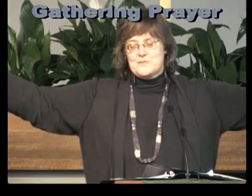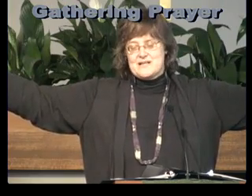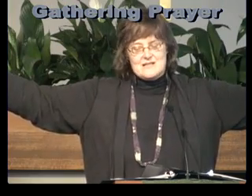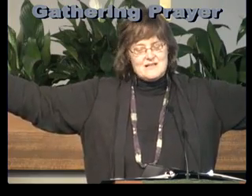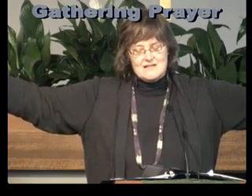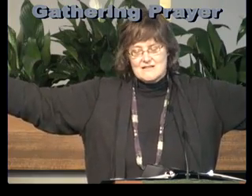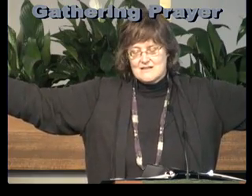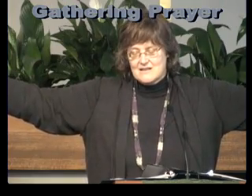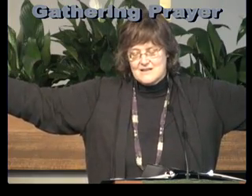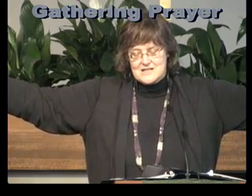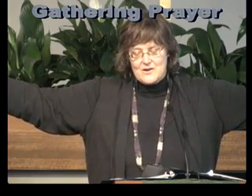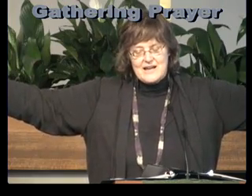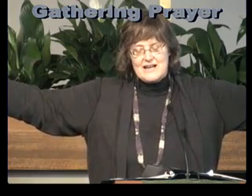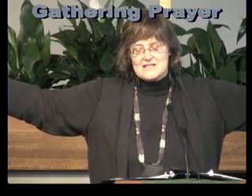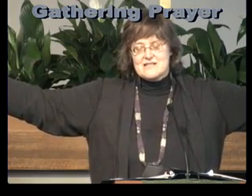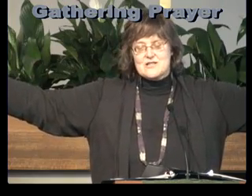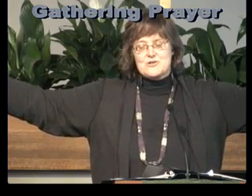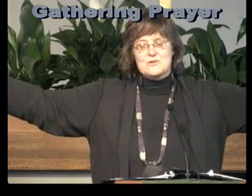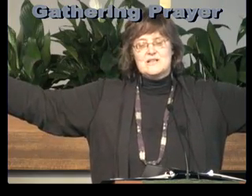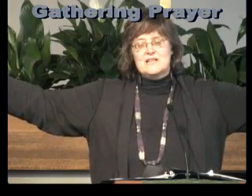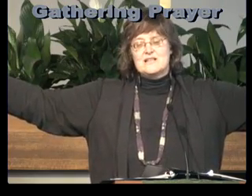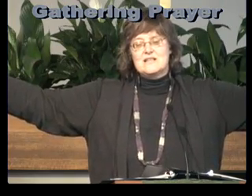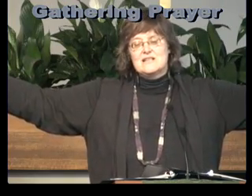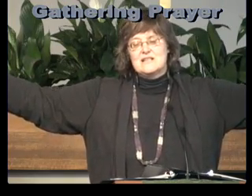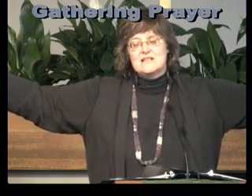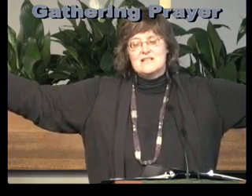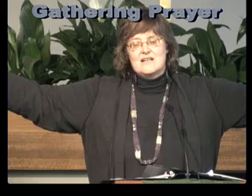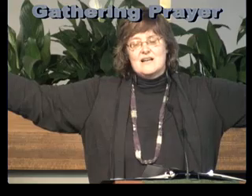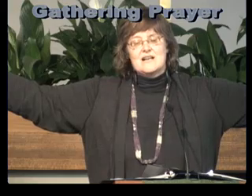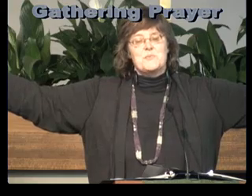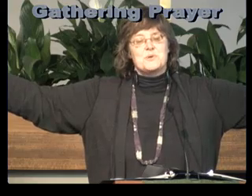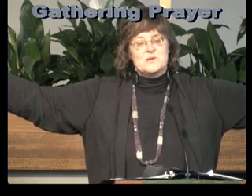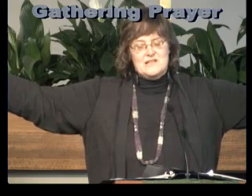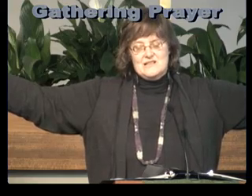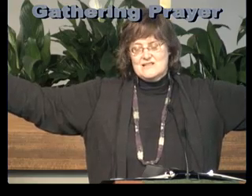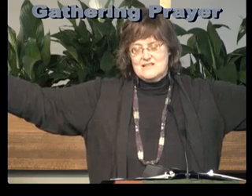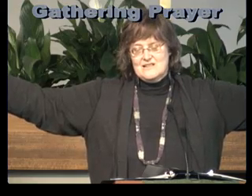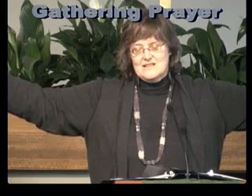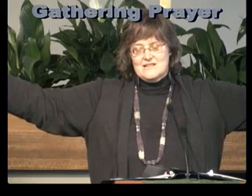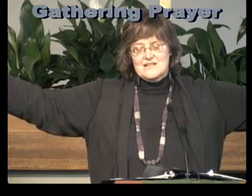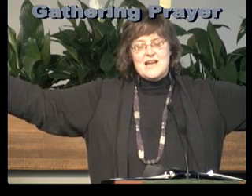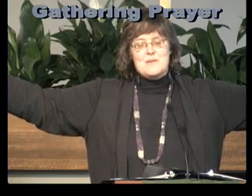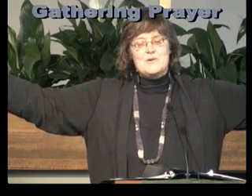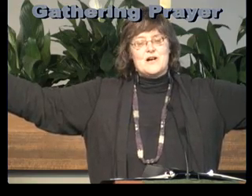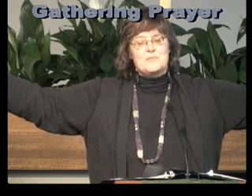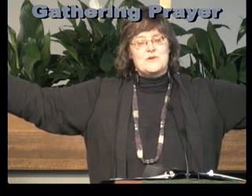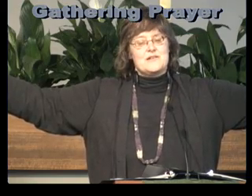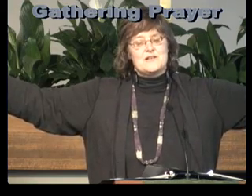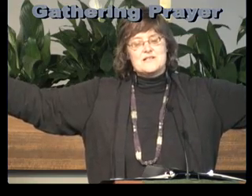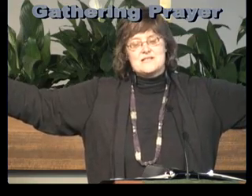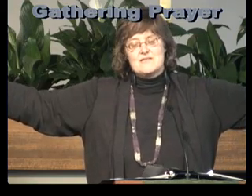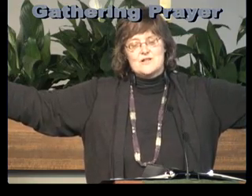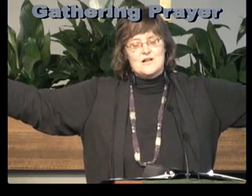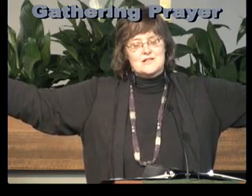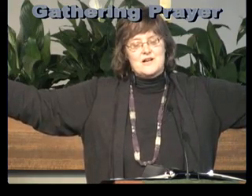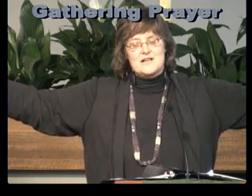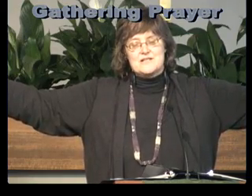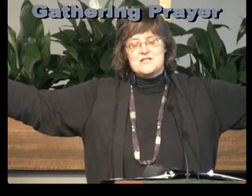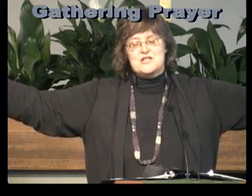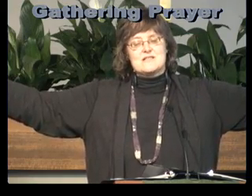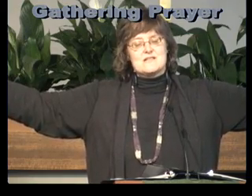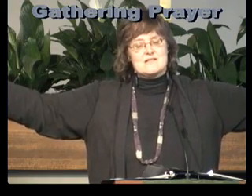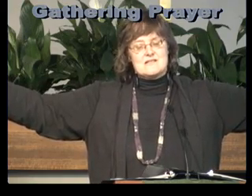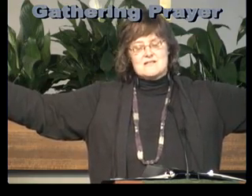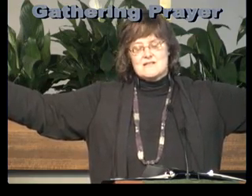receive your blessing. So I ask this truly and humbly in the name of our brother, our Savior, our